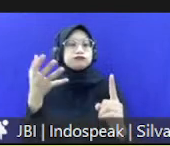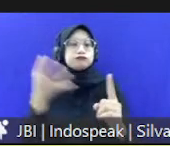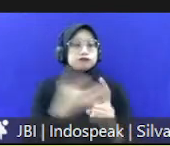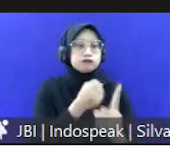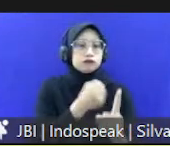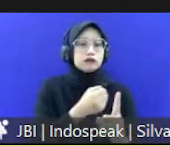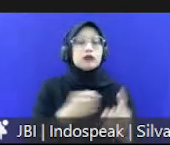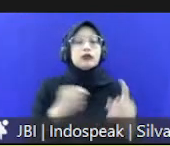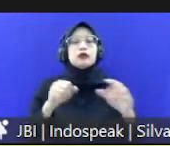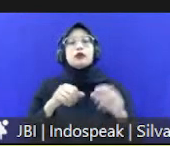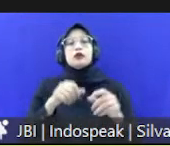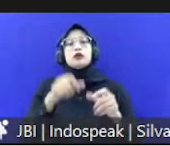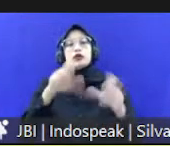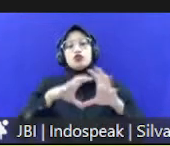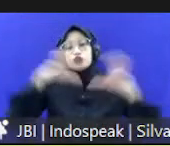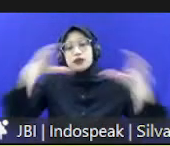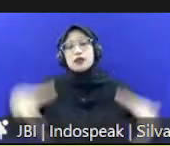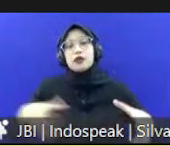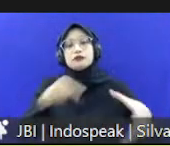emergencies.